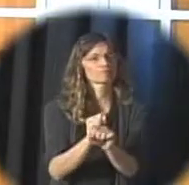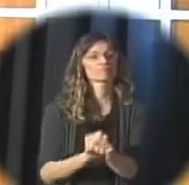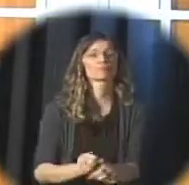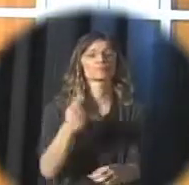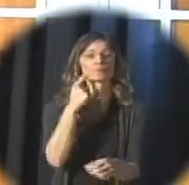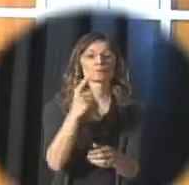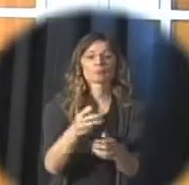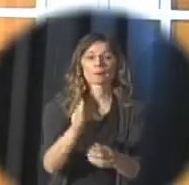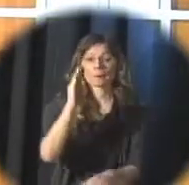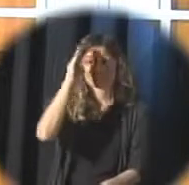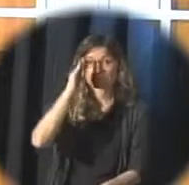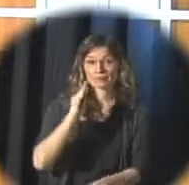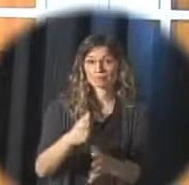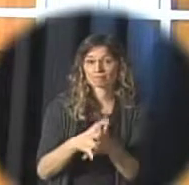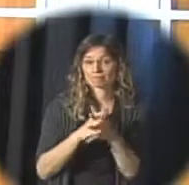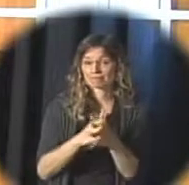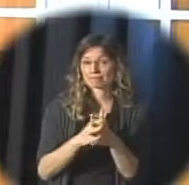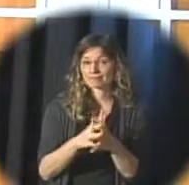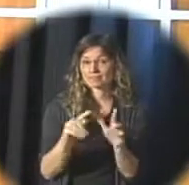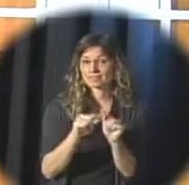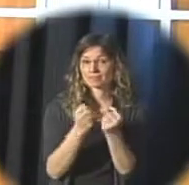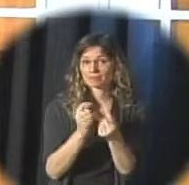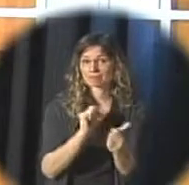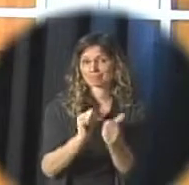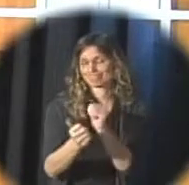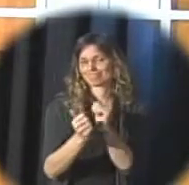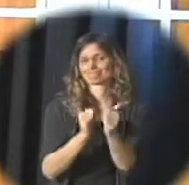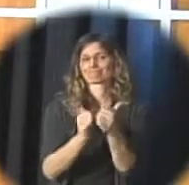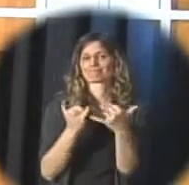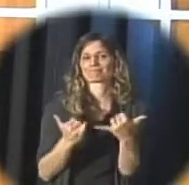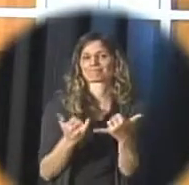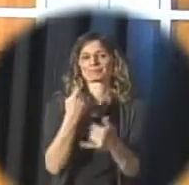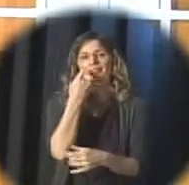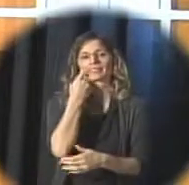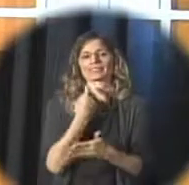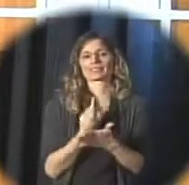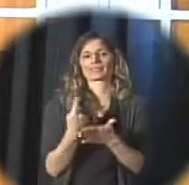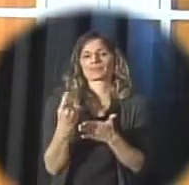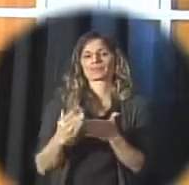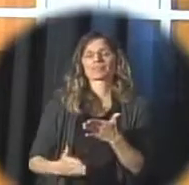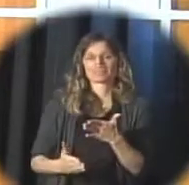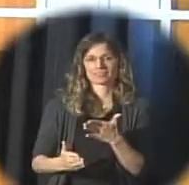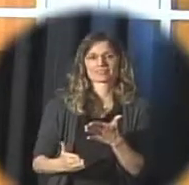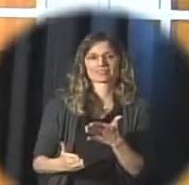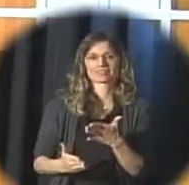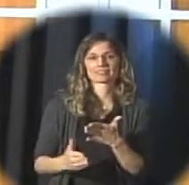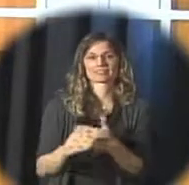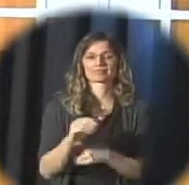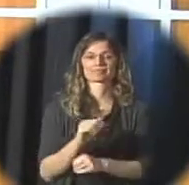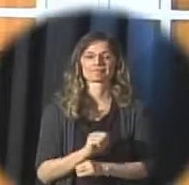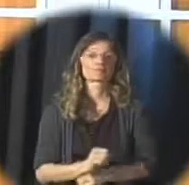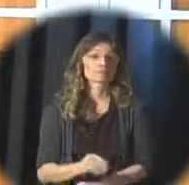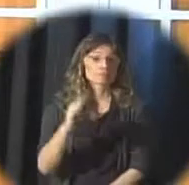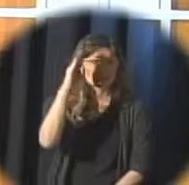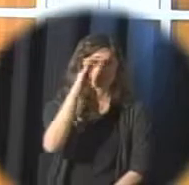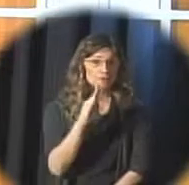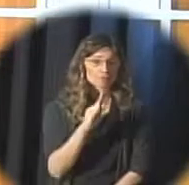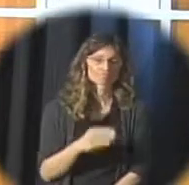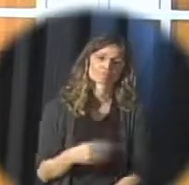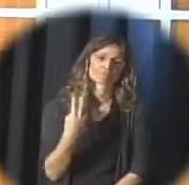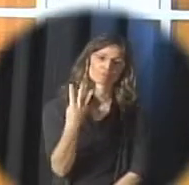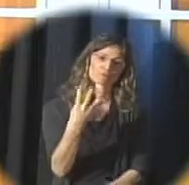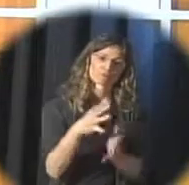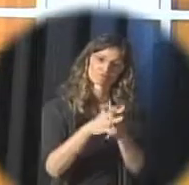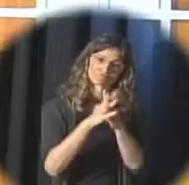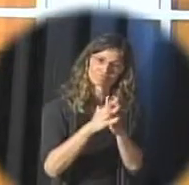team competed this weekend in the Tough Lake Mary Holiday Invitational Boone had 4 wrestlers place